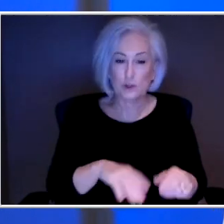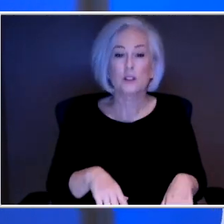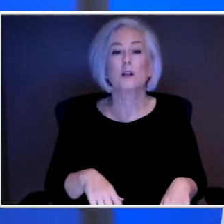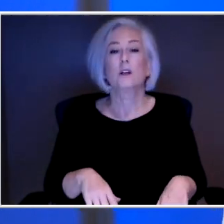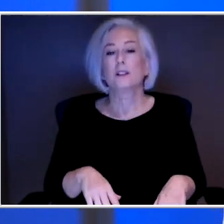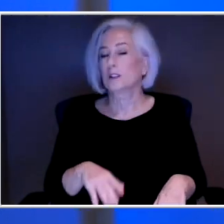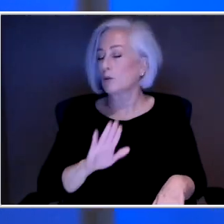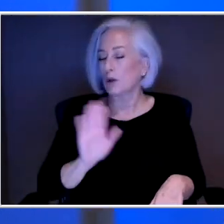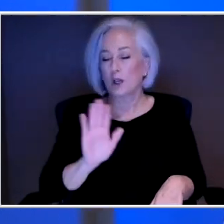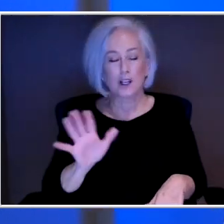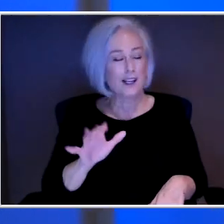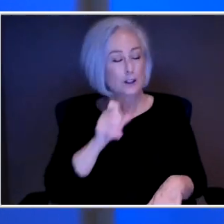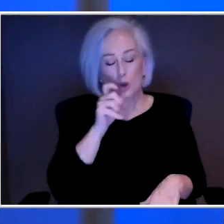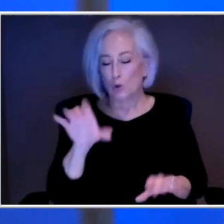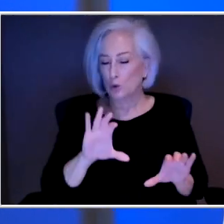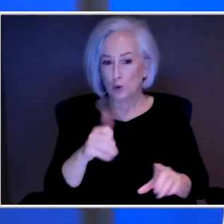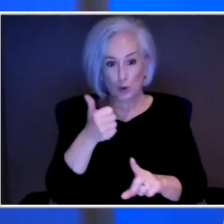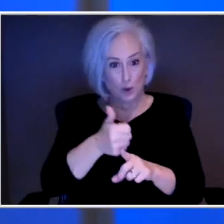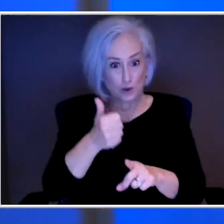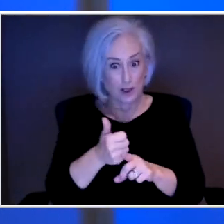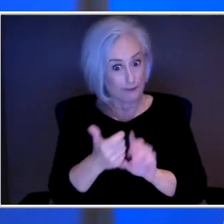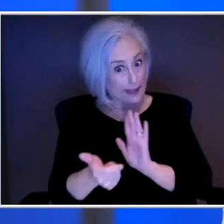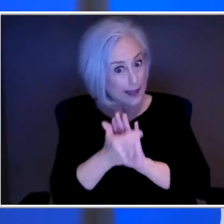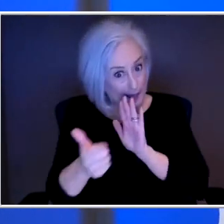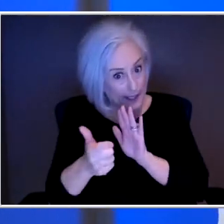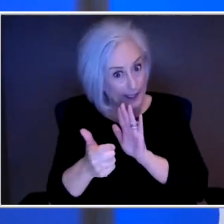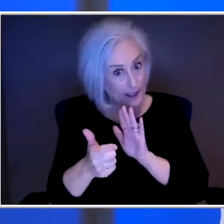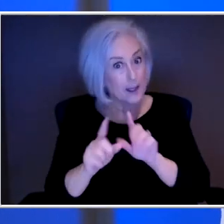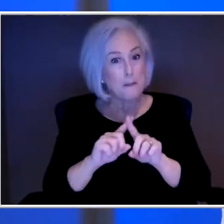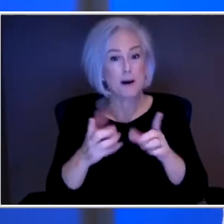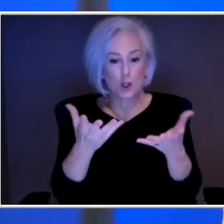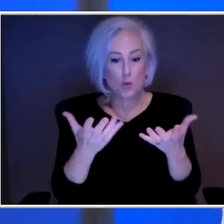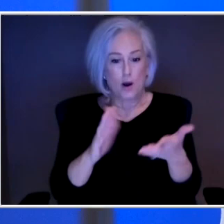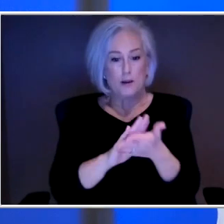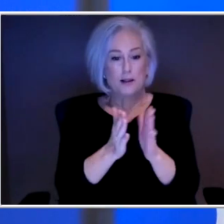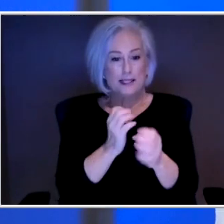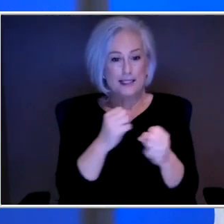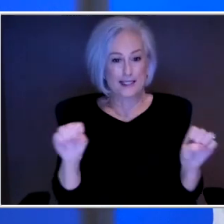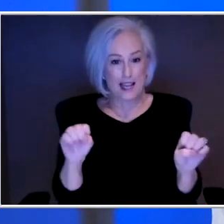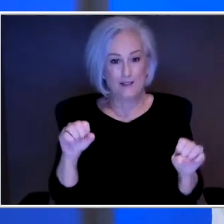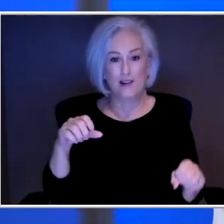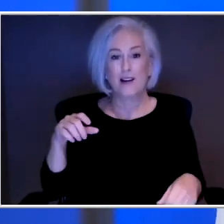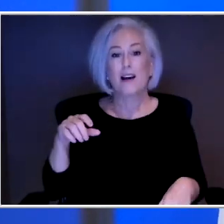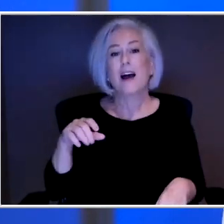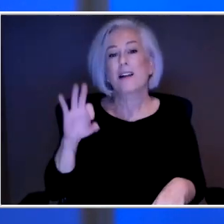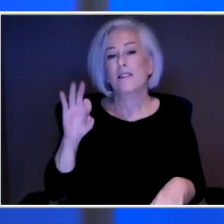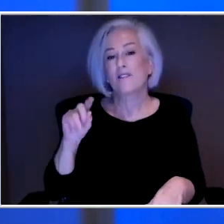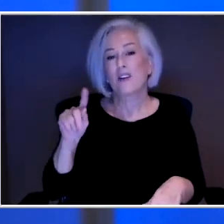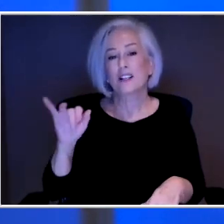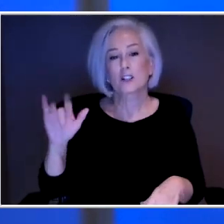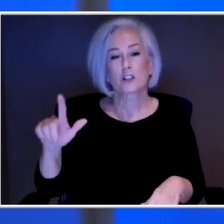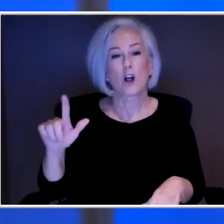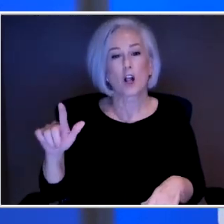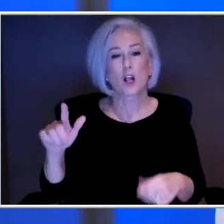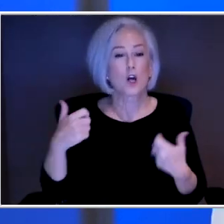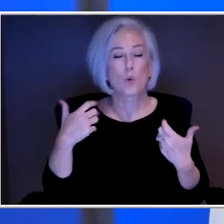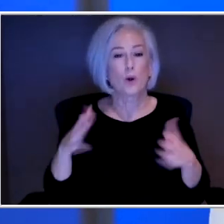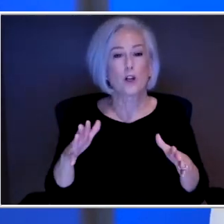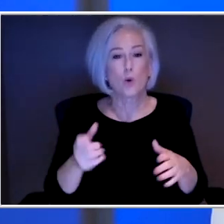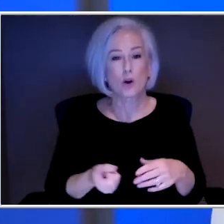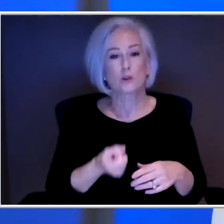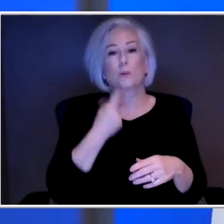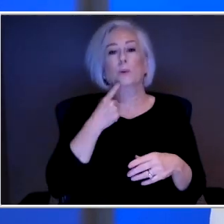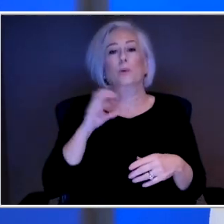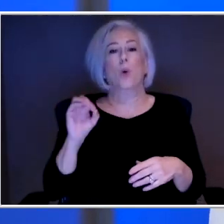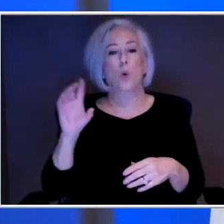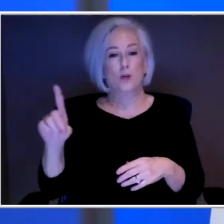on your own. A, it's illegal, but also you want to be very, very safe. And with fentanyl being just so prevalent now, we don't want you to overdose on something that you thought was going to be very helpful,